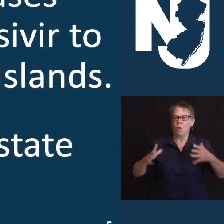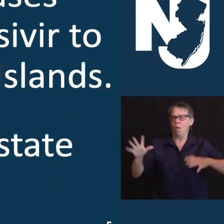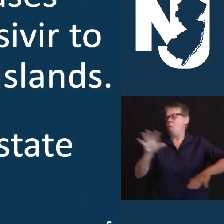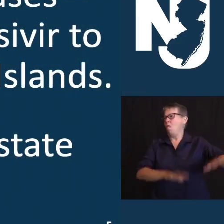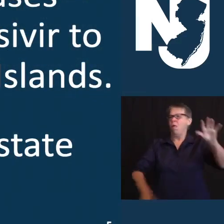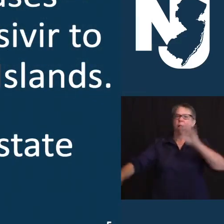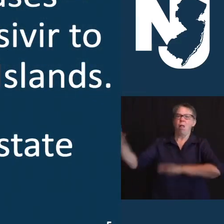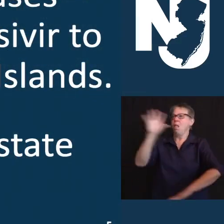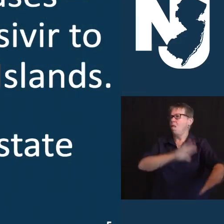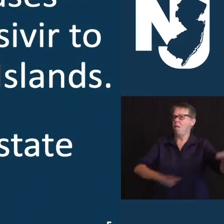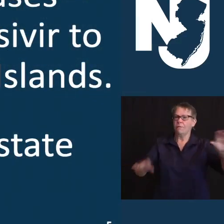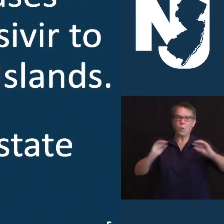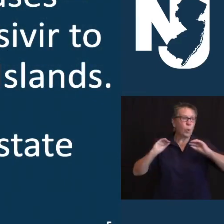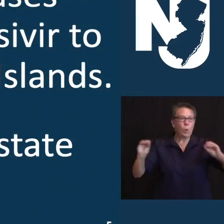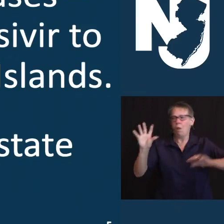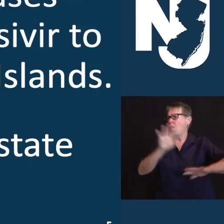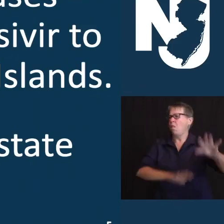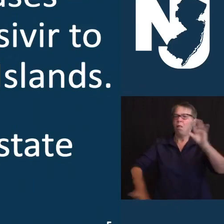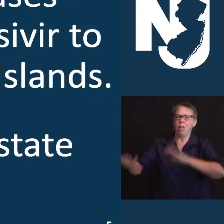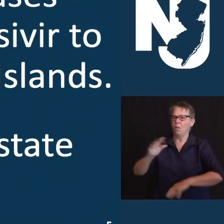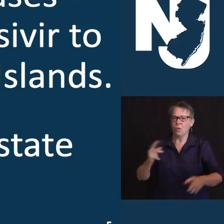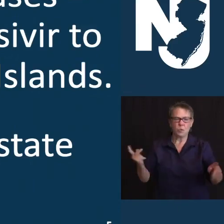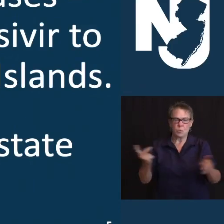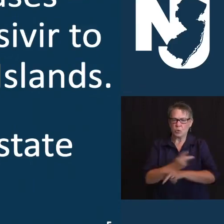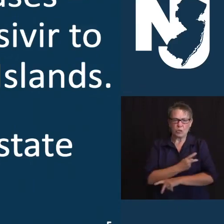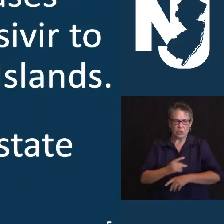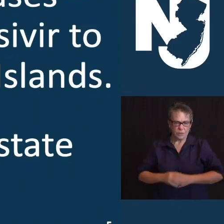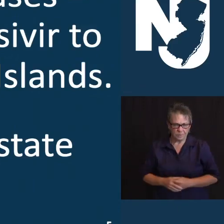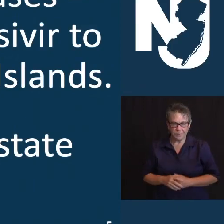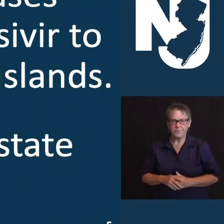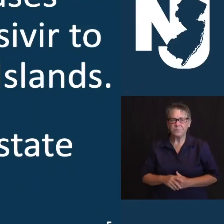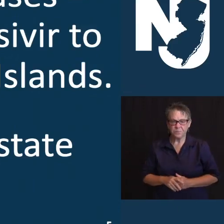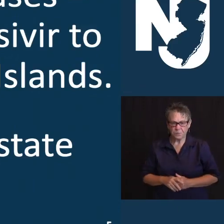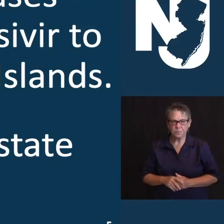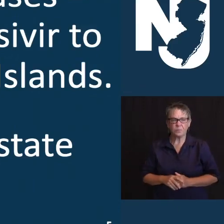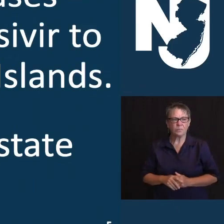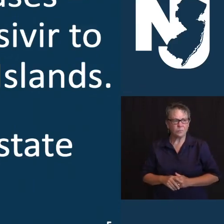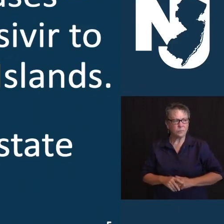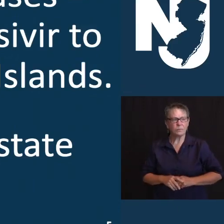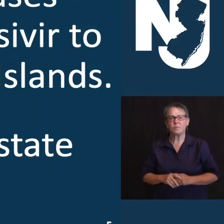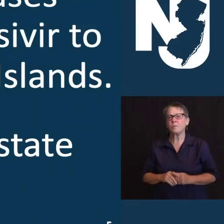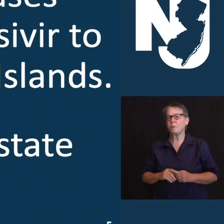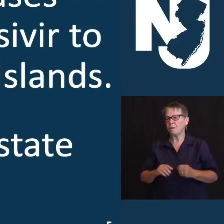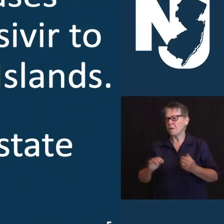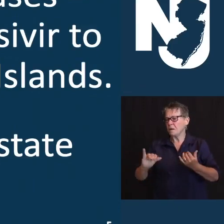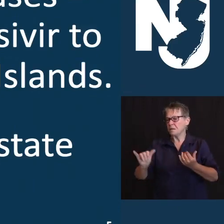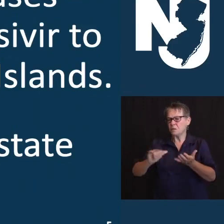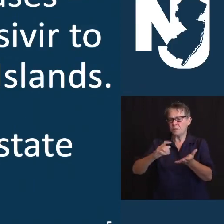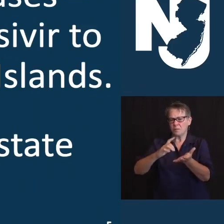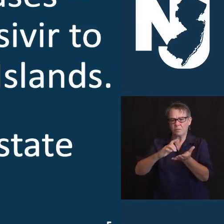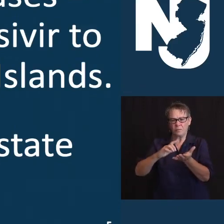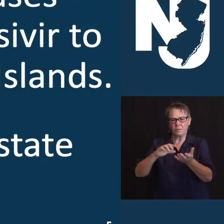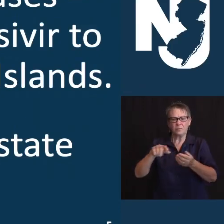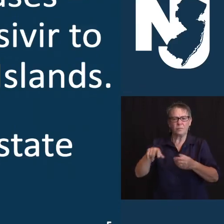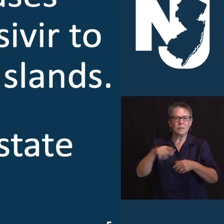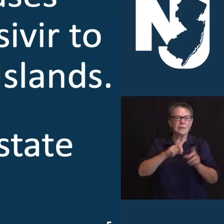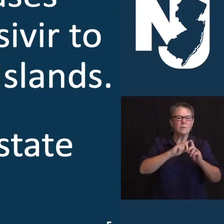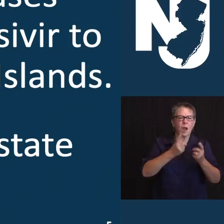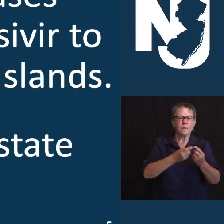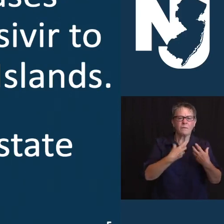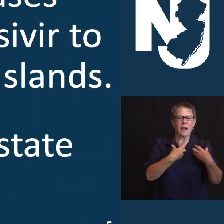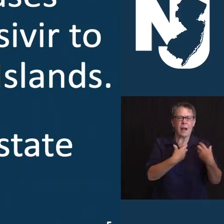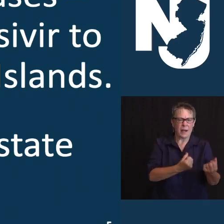think, on Monday with Pat and the team, we are also donating through the Department of Health, and thank you for your leadership, 148